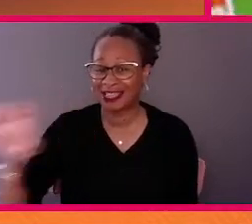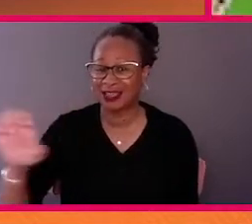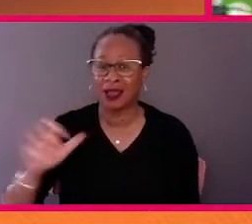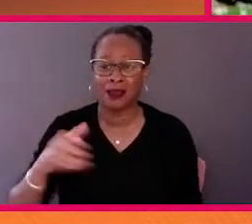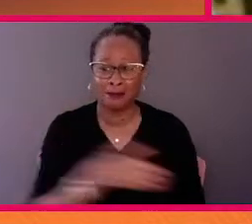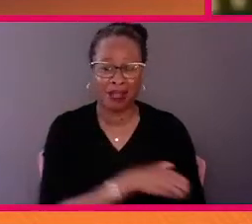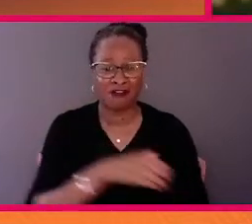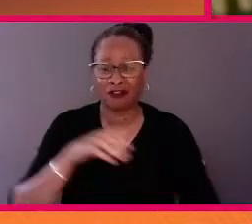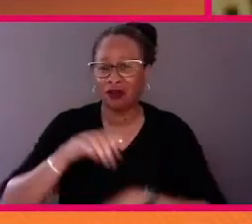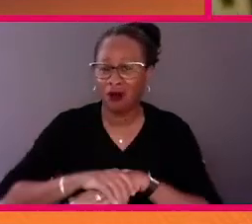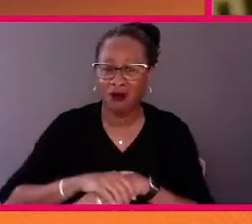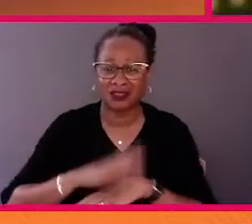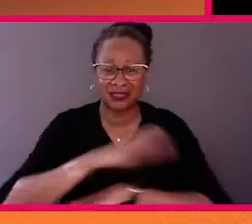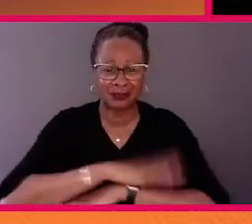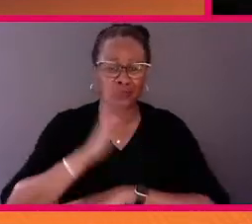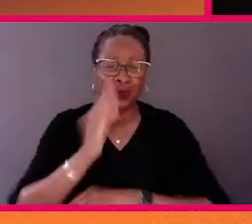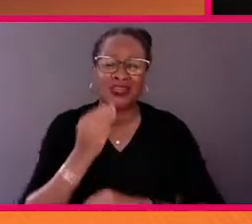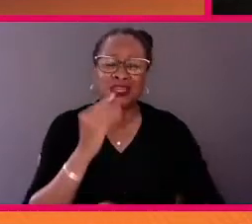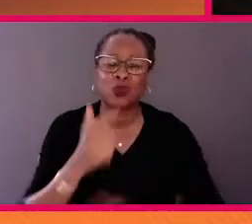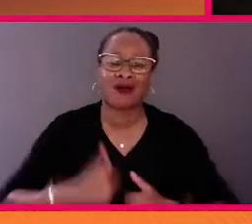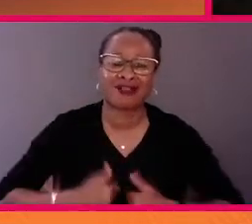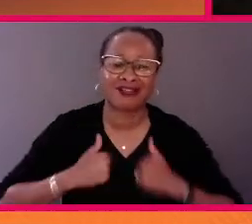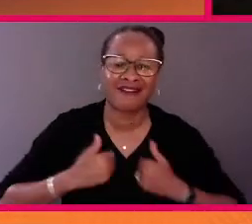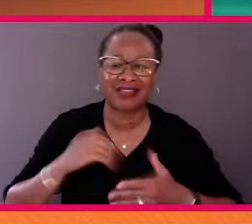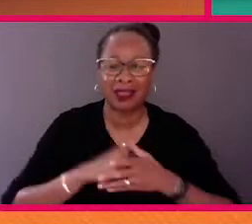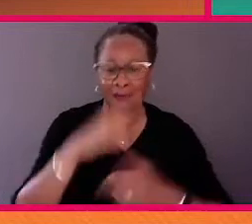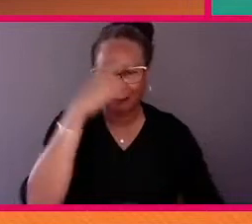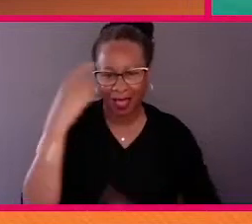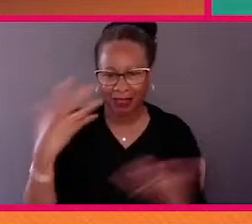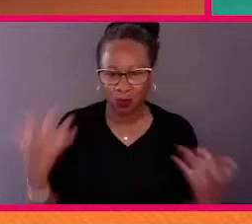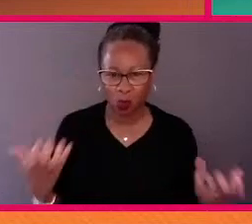In Black wants to kill the Black Widow.